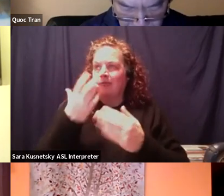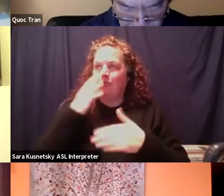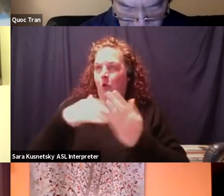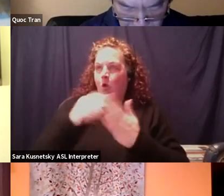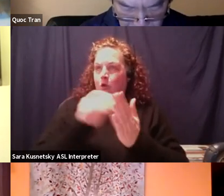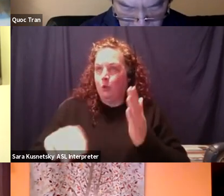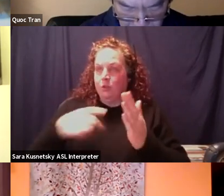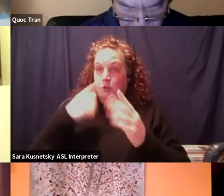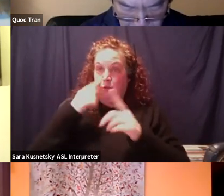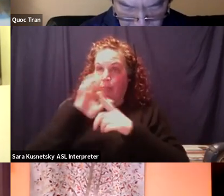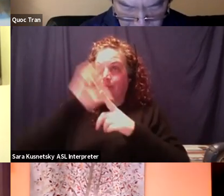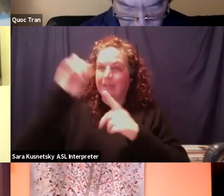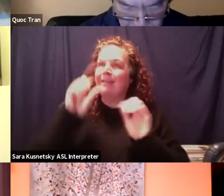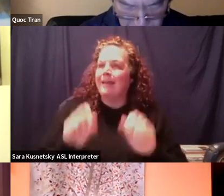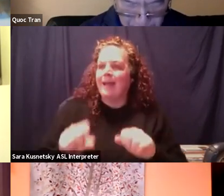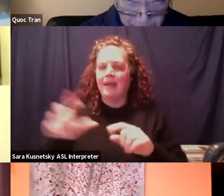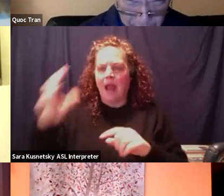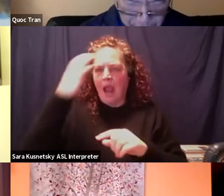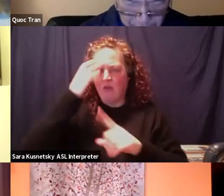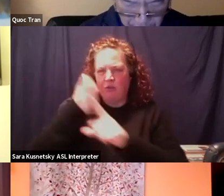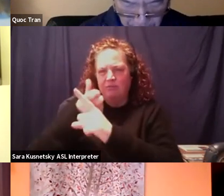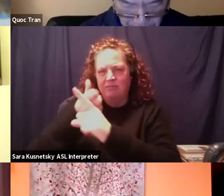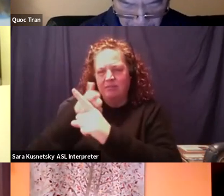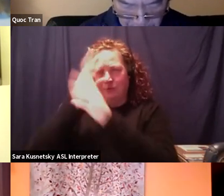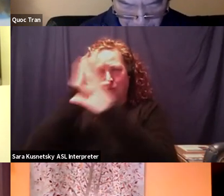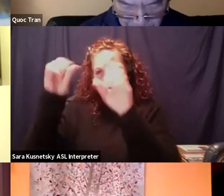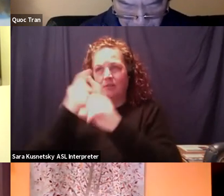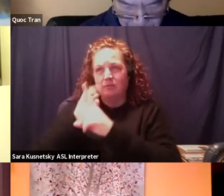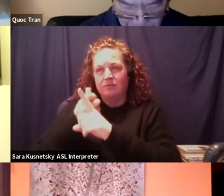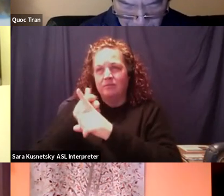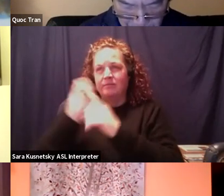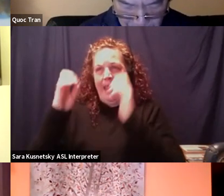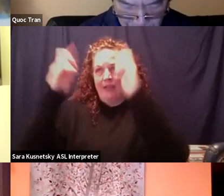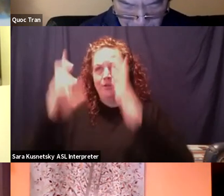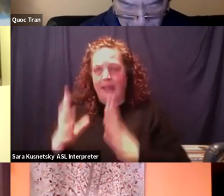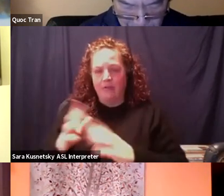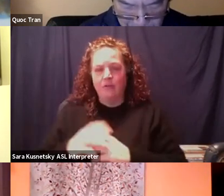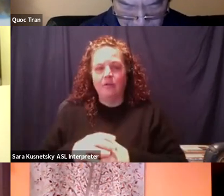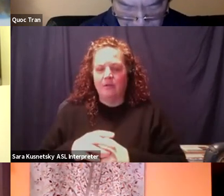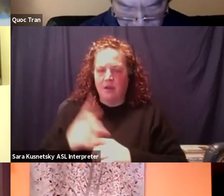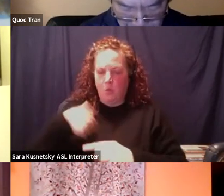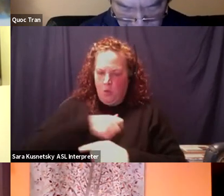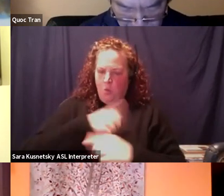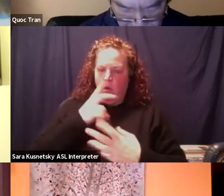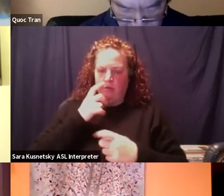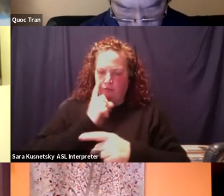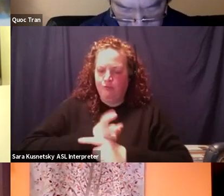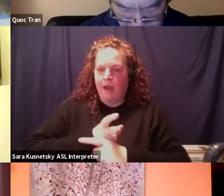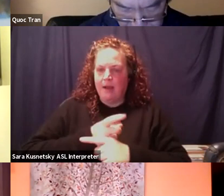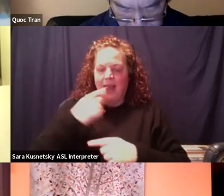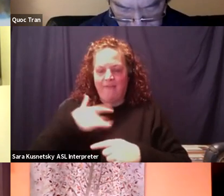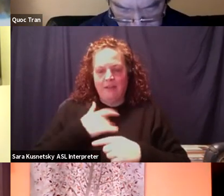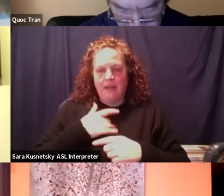you are at your core an educator and you wanna make sure we do it right. And so I think this is a two-step